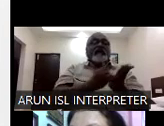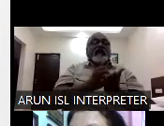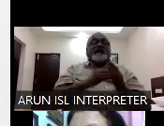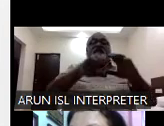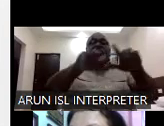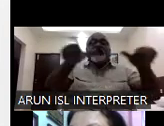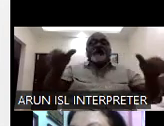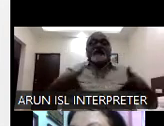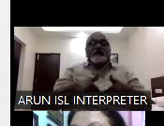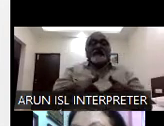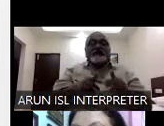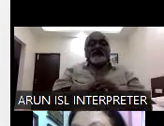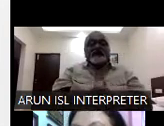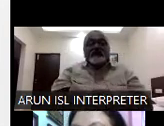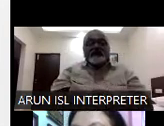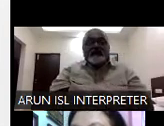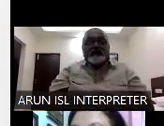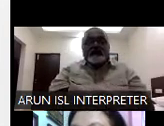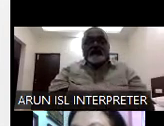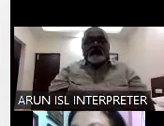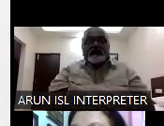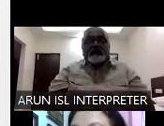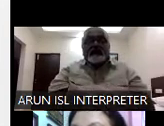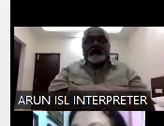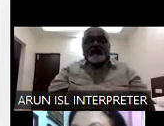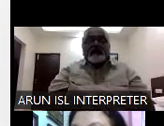Preeti, have you heard of Gram Sabha?